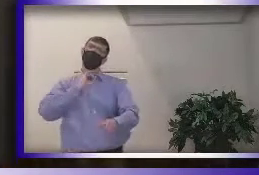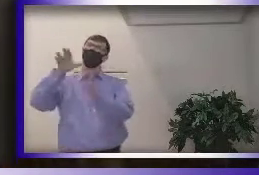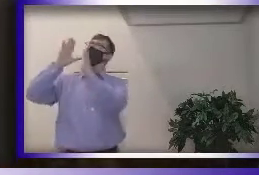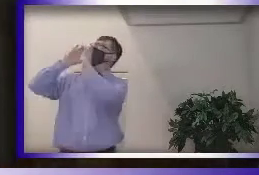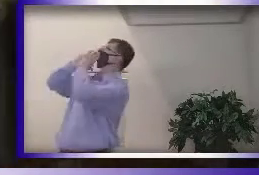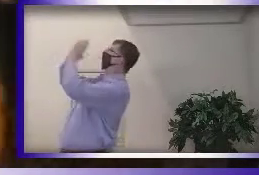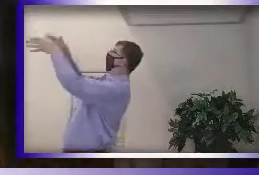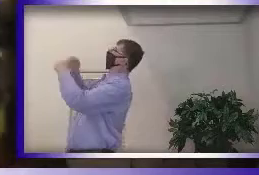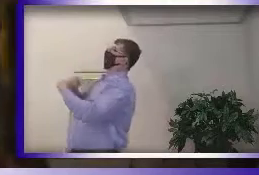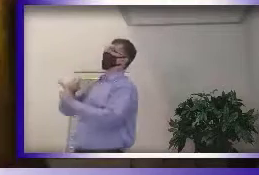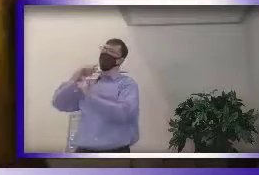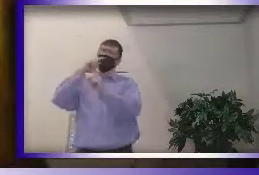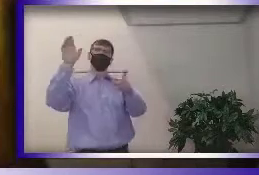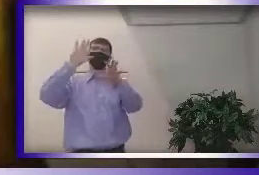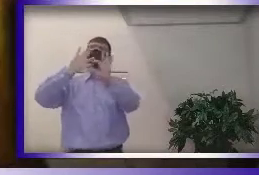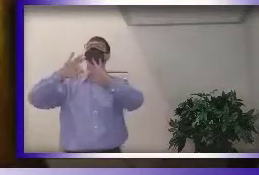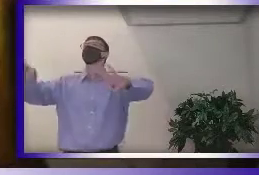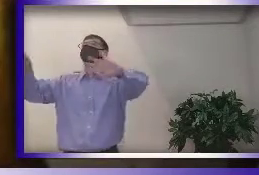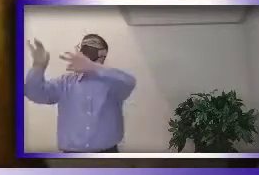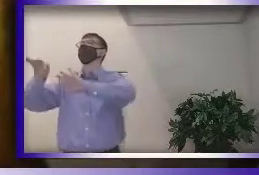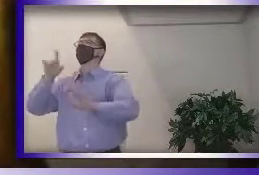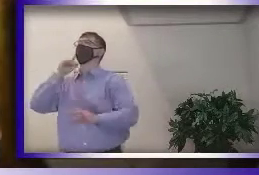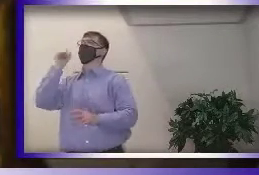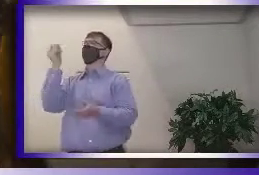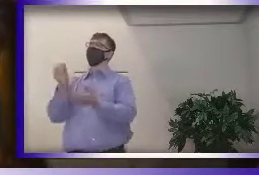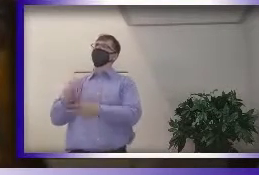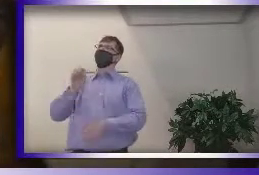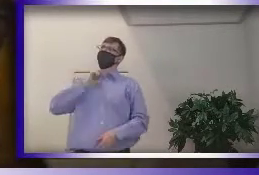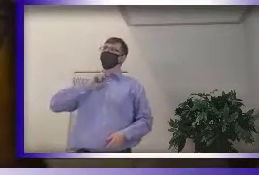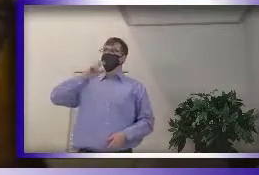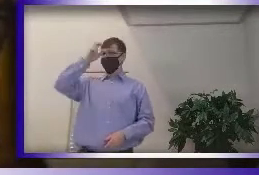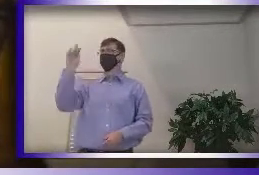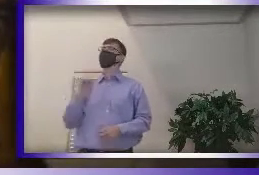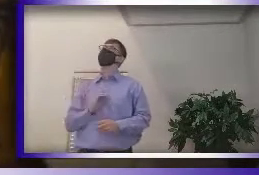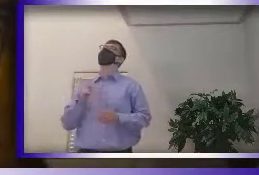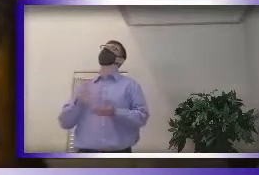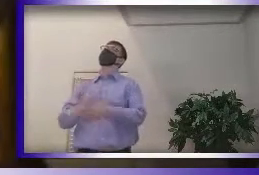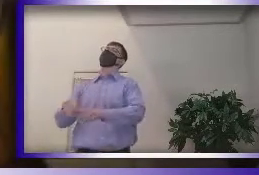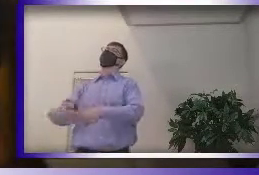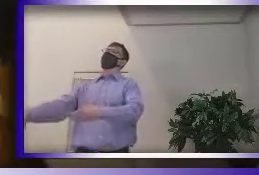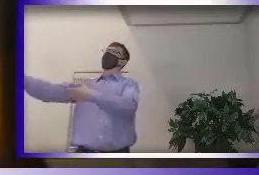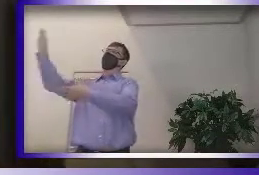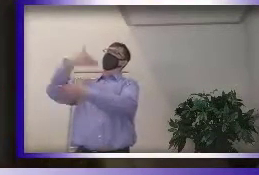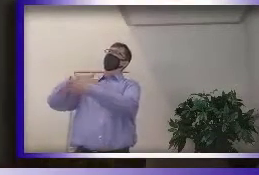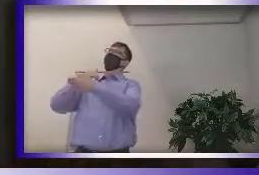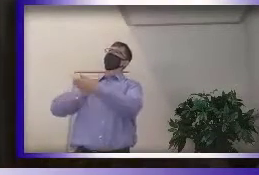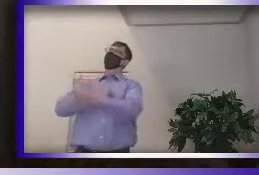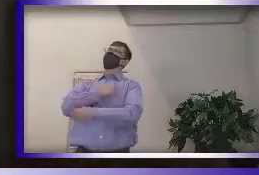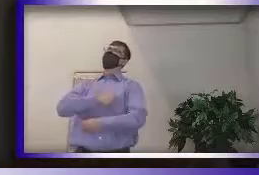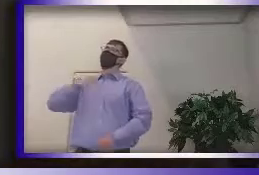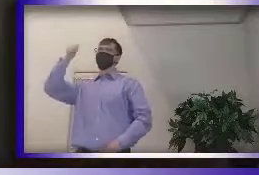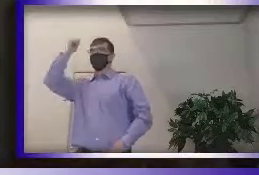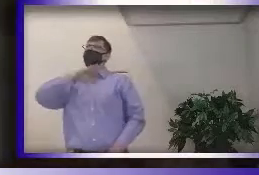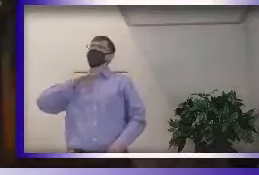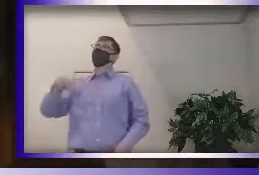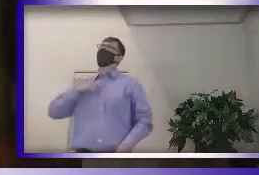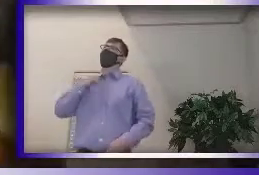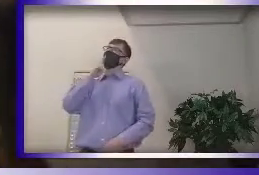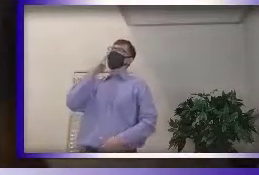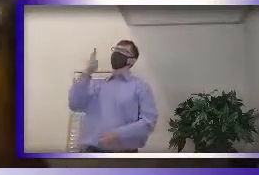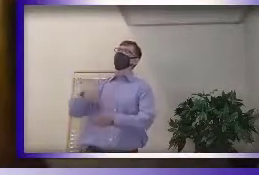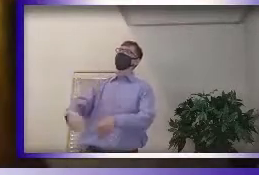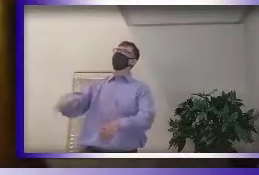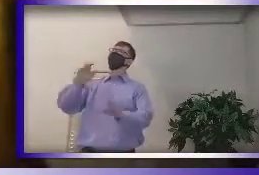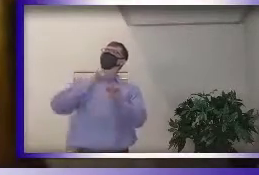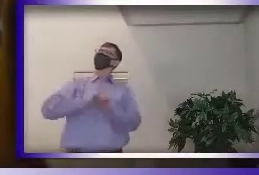And to me, Kathy is a positive name now. It's just not mine. So when I was in the midst